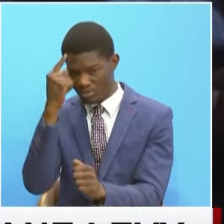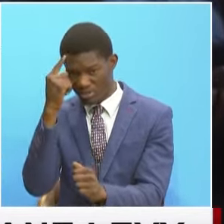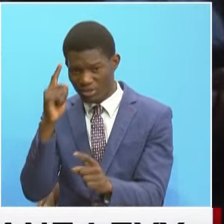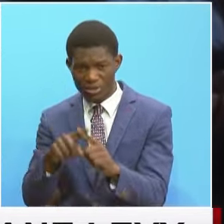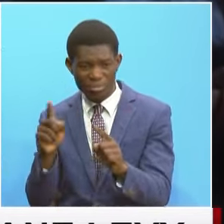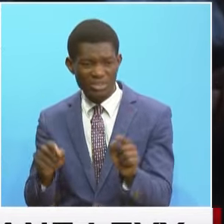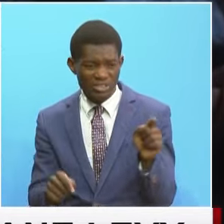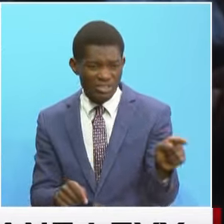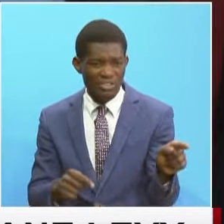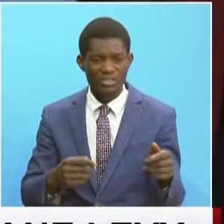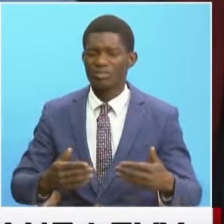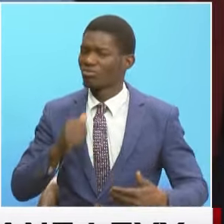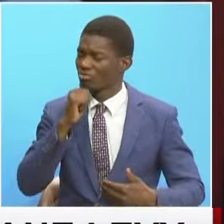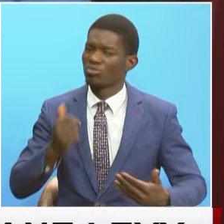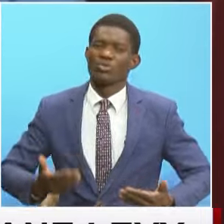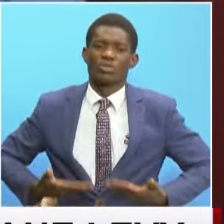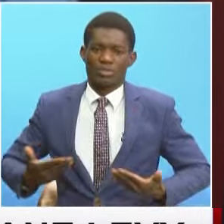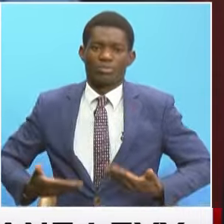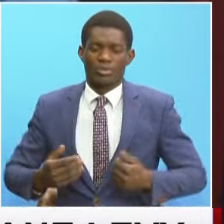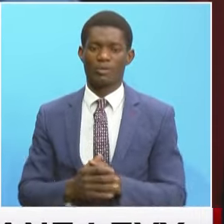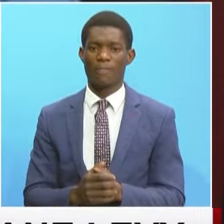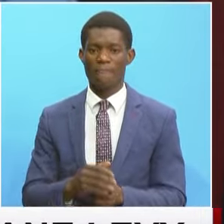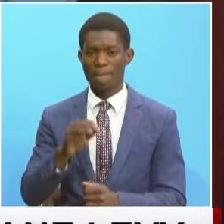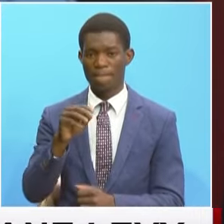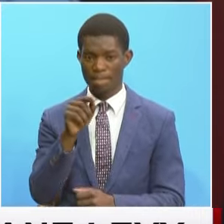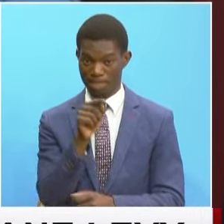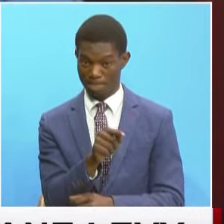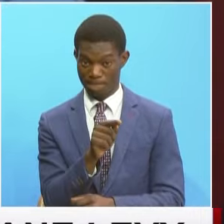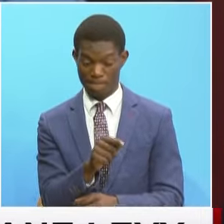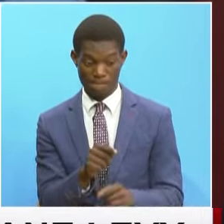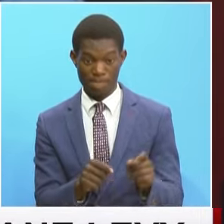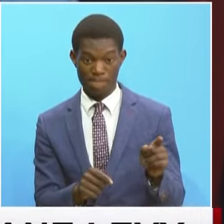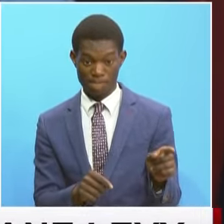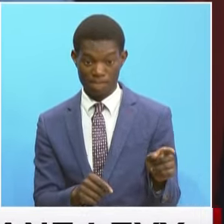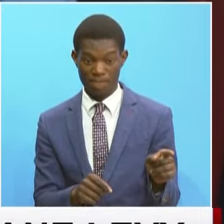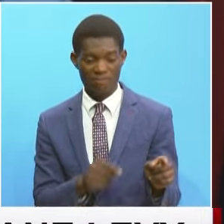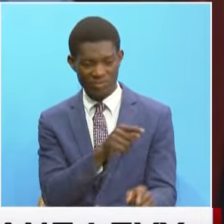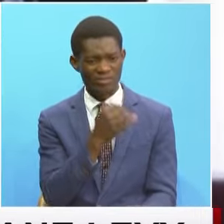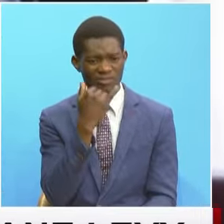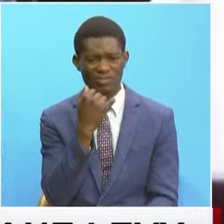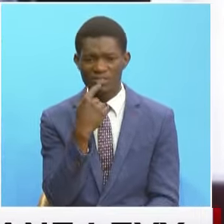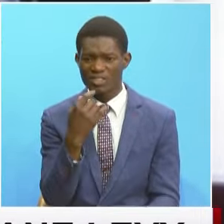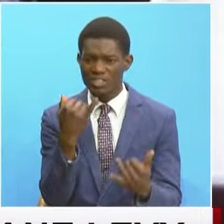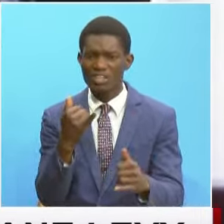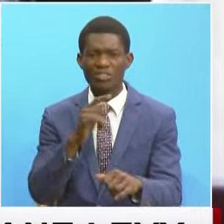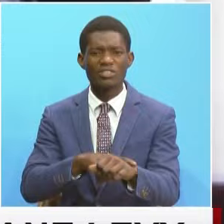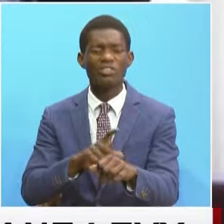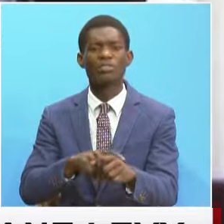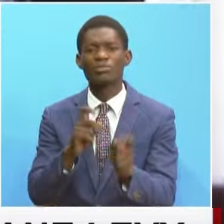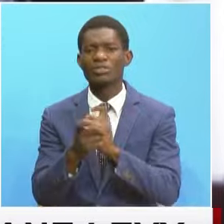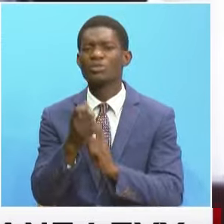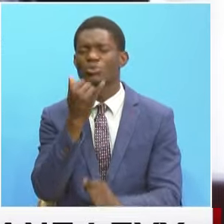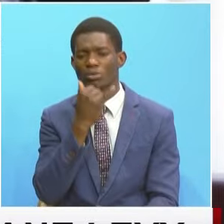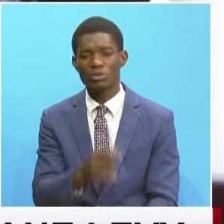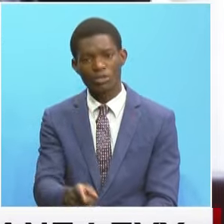with the sugarcane growers and the Mazabuka Chamber of Commerce, citing wrong timing to adjust the change. Are you sure,